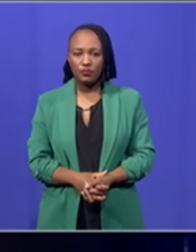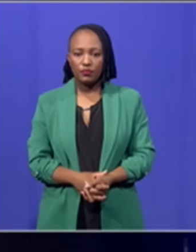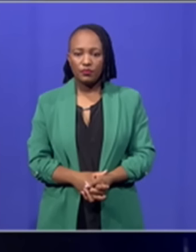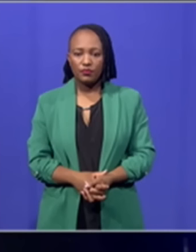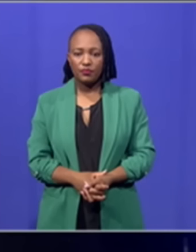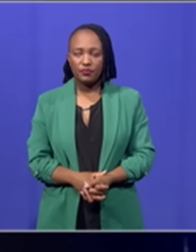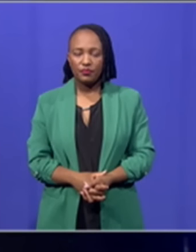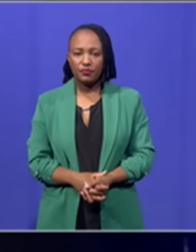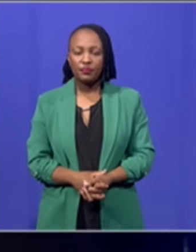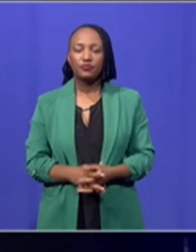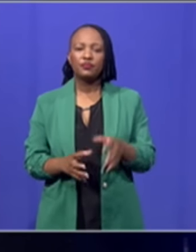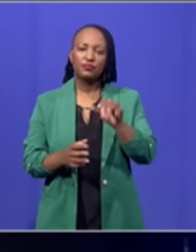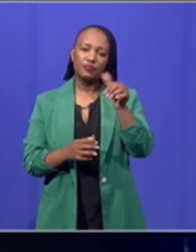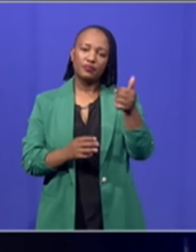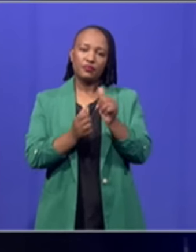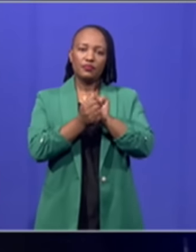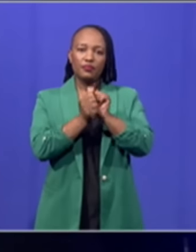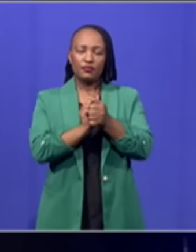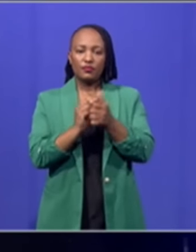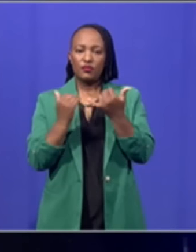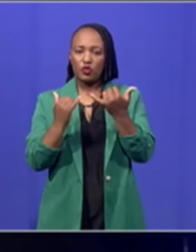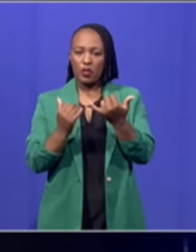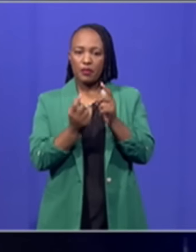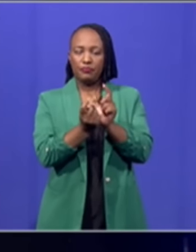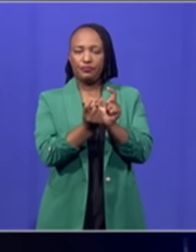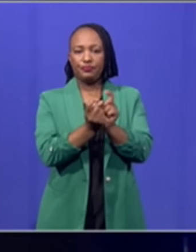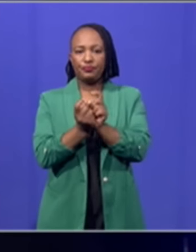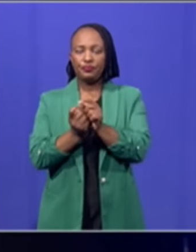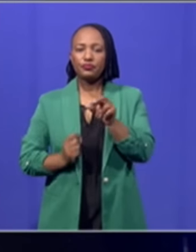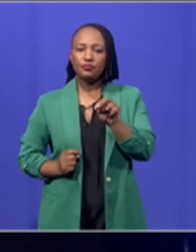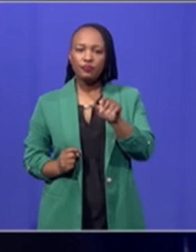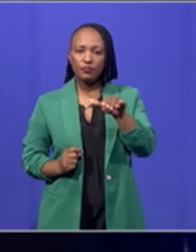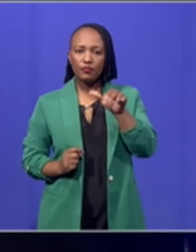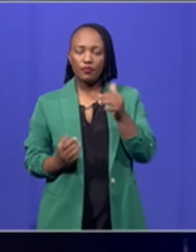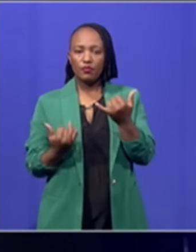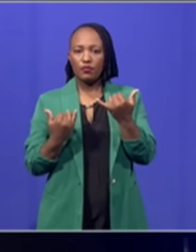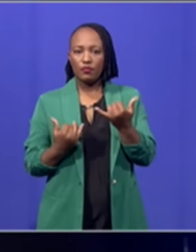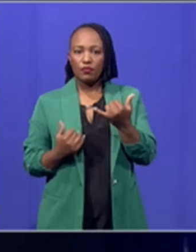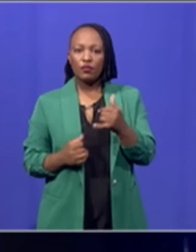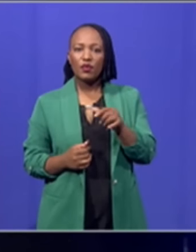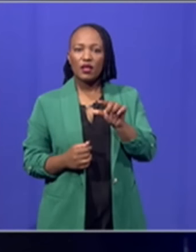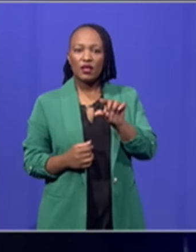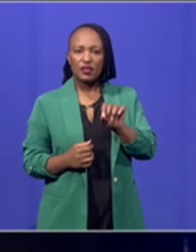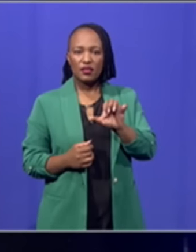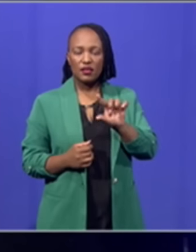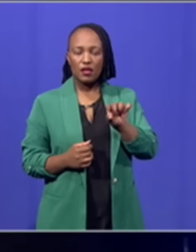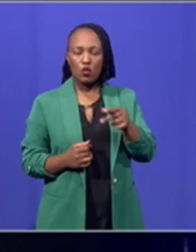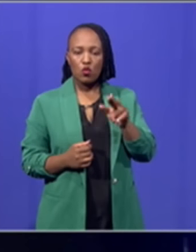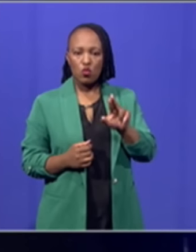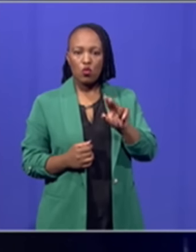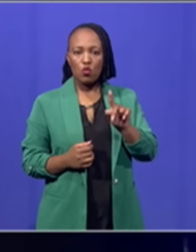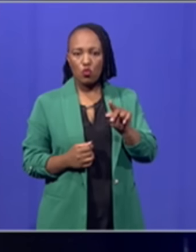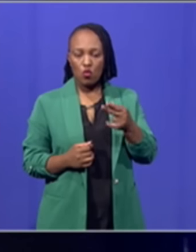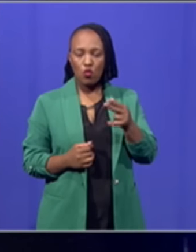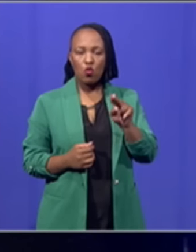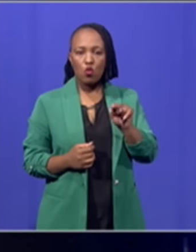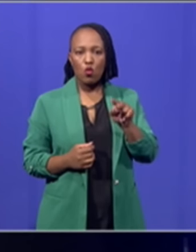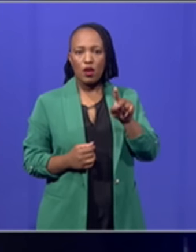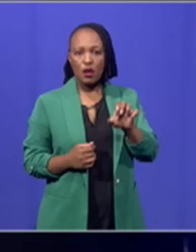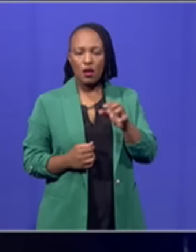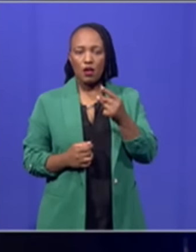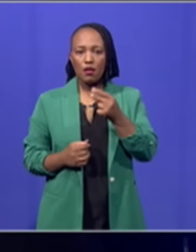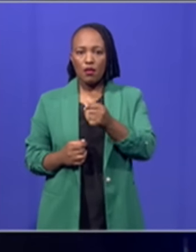Mukwendeni. Mo metshamekong e mengwe e tshamekilwe mo Nedbank Cup gompieno setlhopha sa Sekhukhune United se fentse Harrisburg